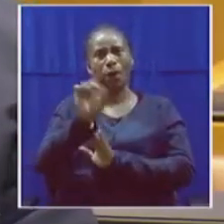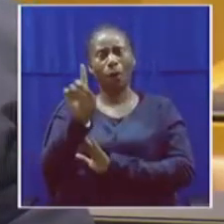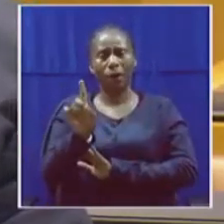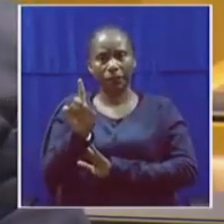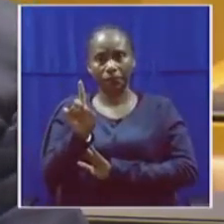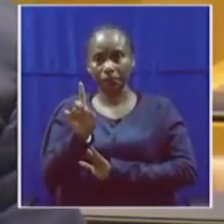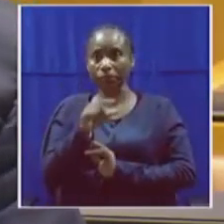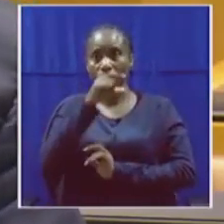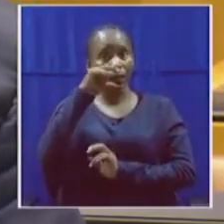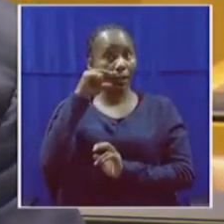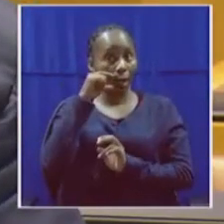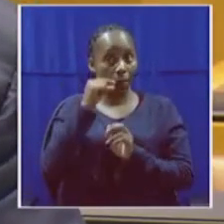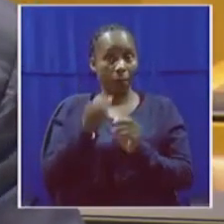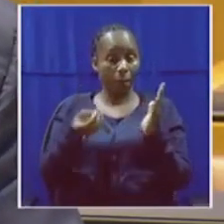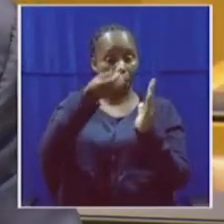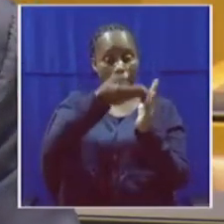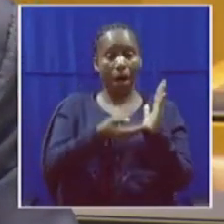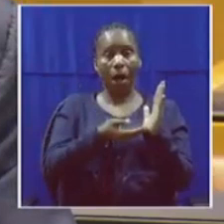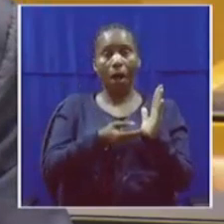for these certain persons